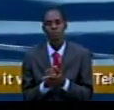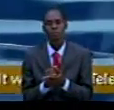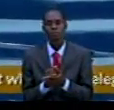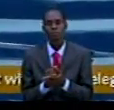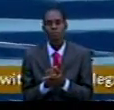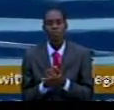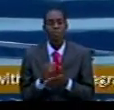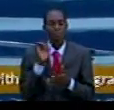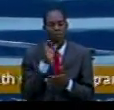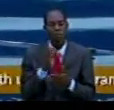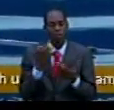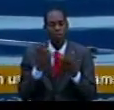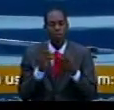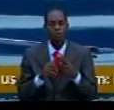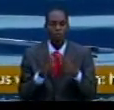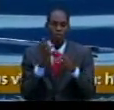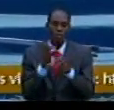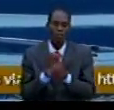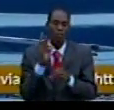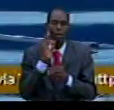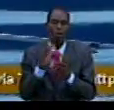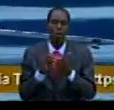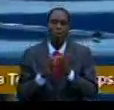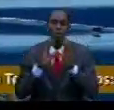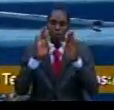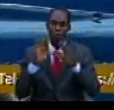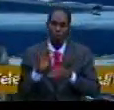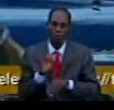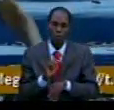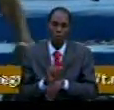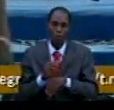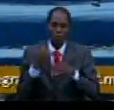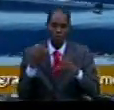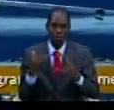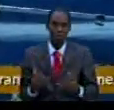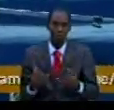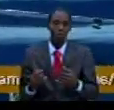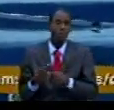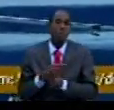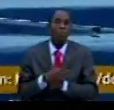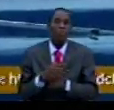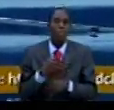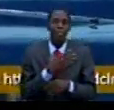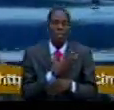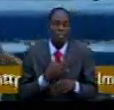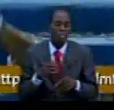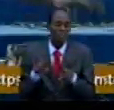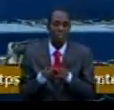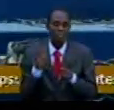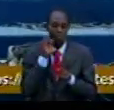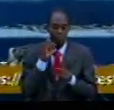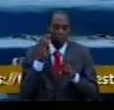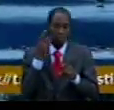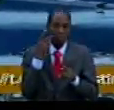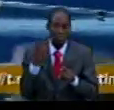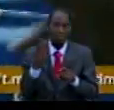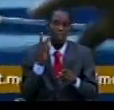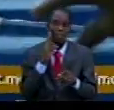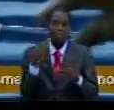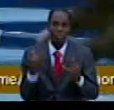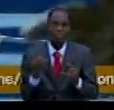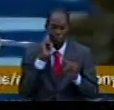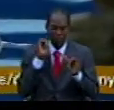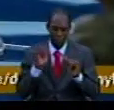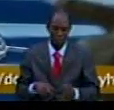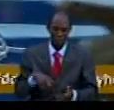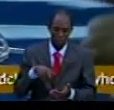my miracle today. So as I bend down, I can bend down, I don't feel any pain at all. I give God glory. The